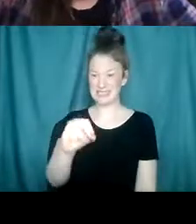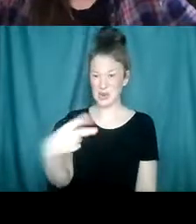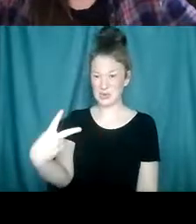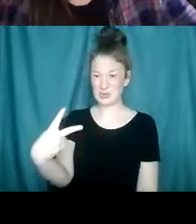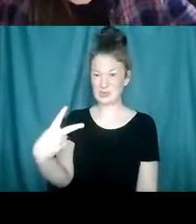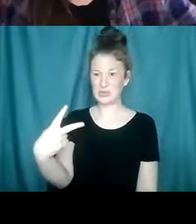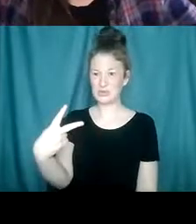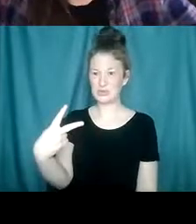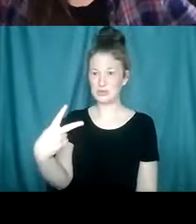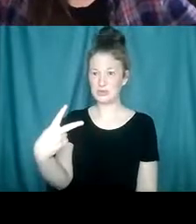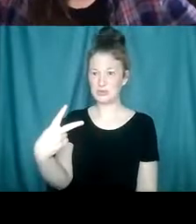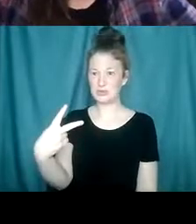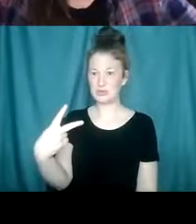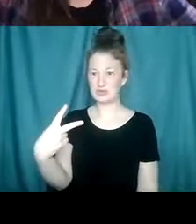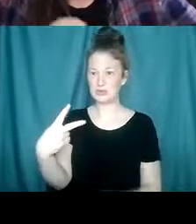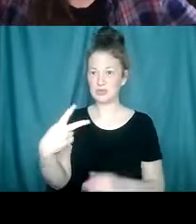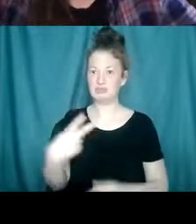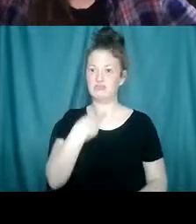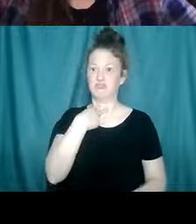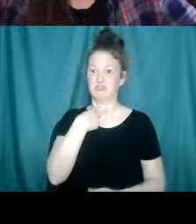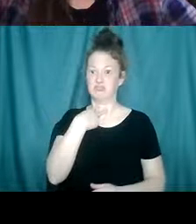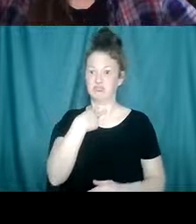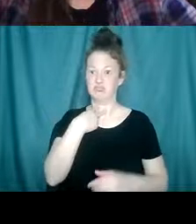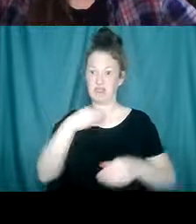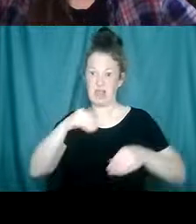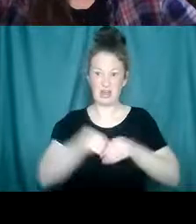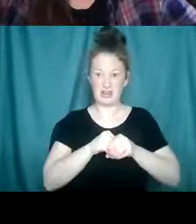flammable? And if too much is trapped in the earth, will it explode?